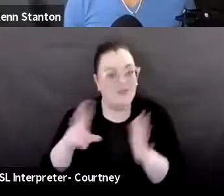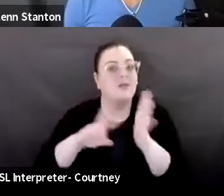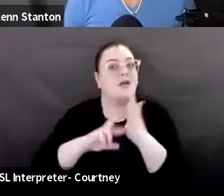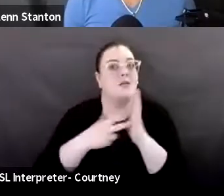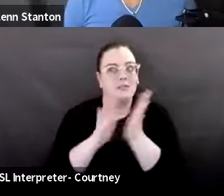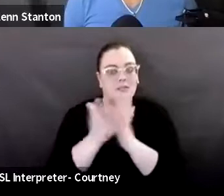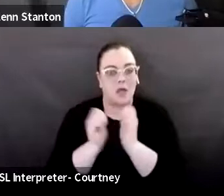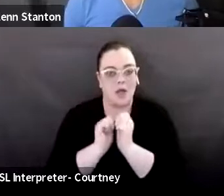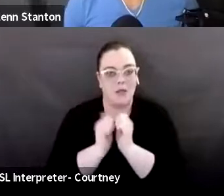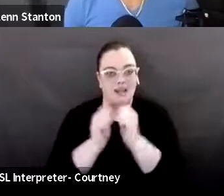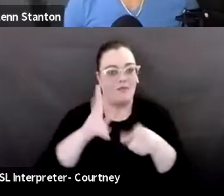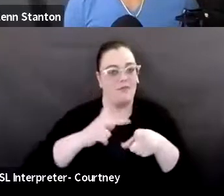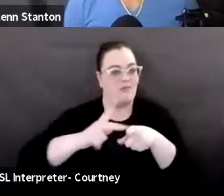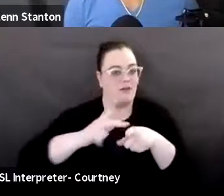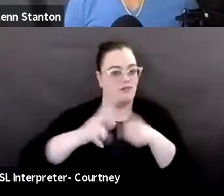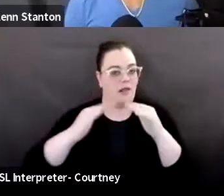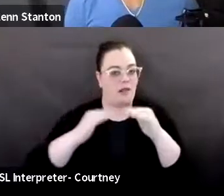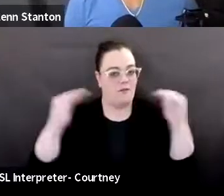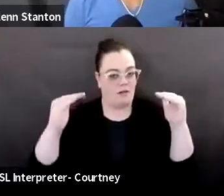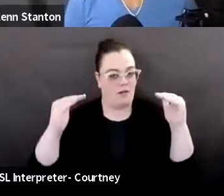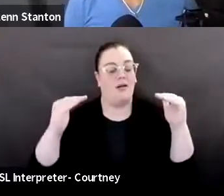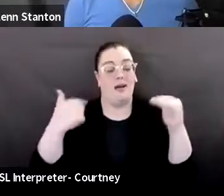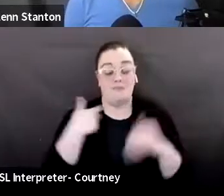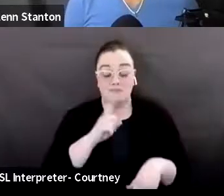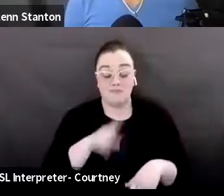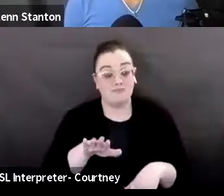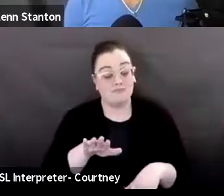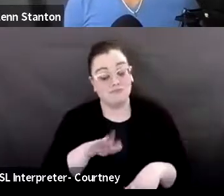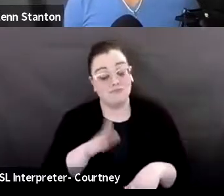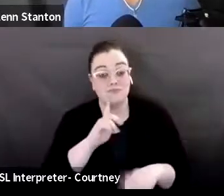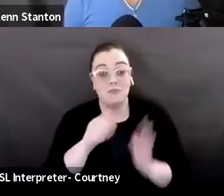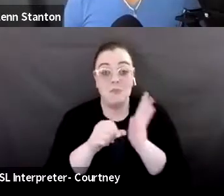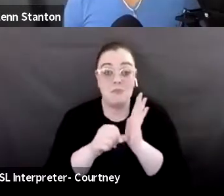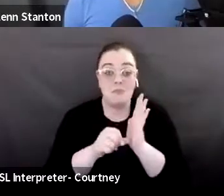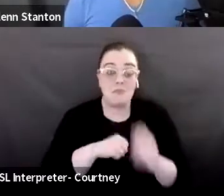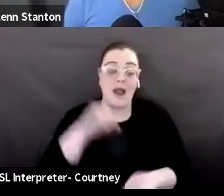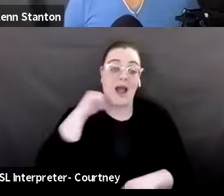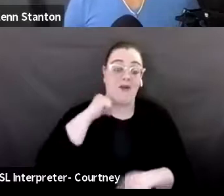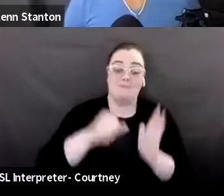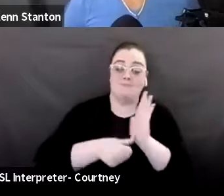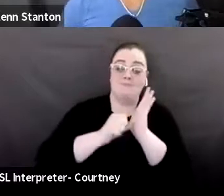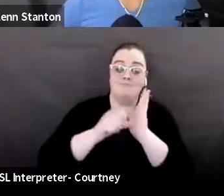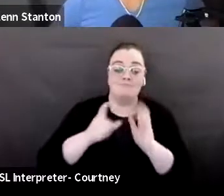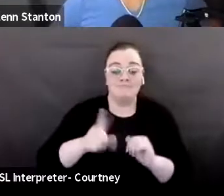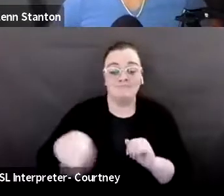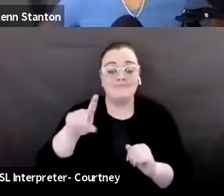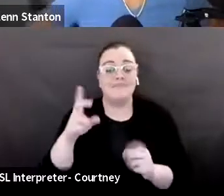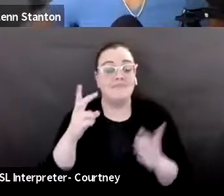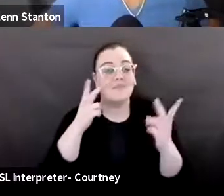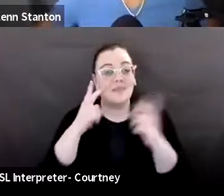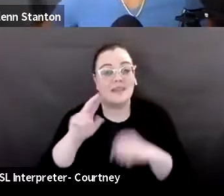competitive on a professional level. And I could not be more proud of just the